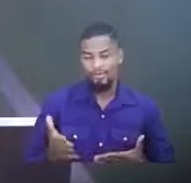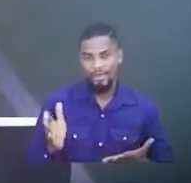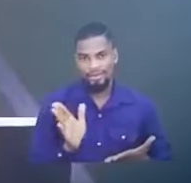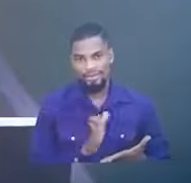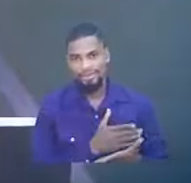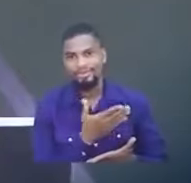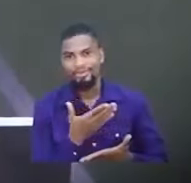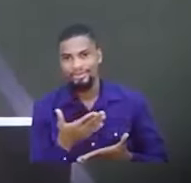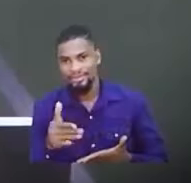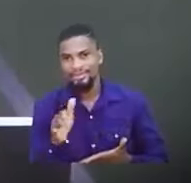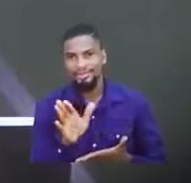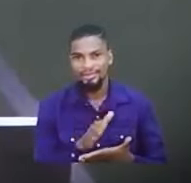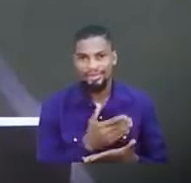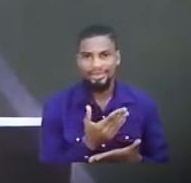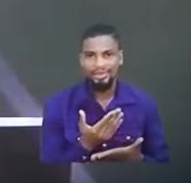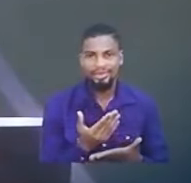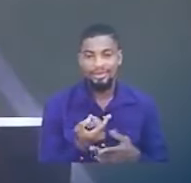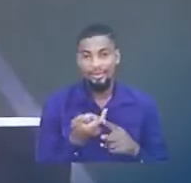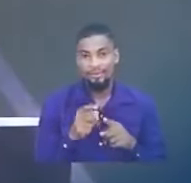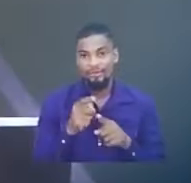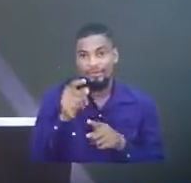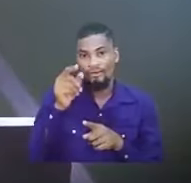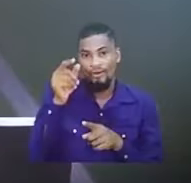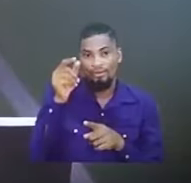us. And